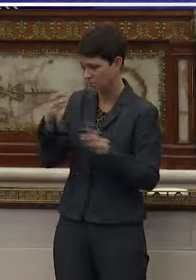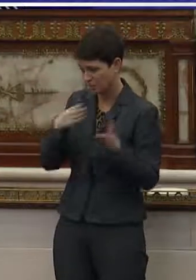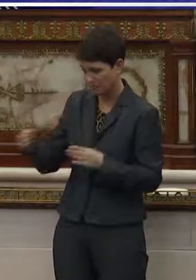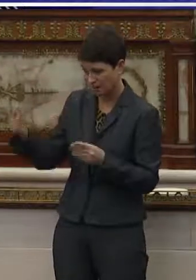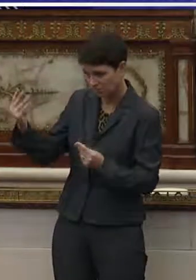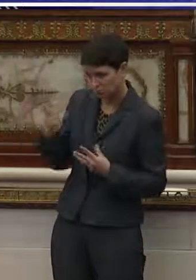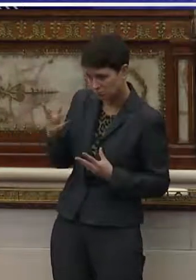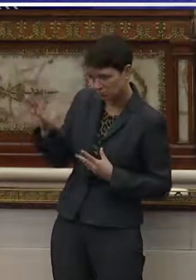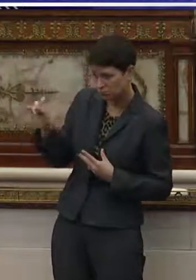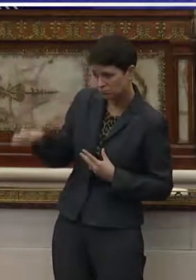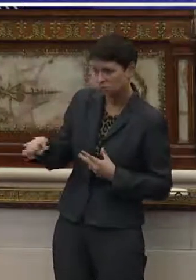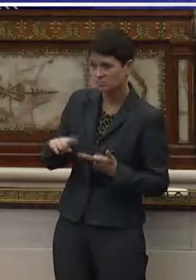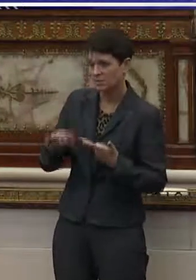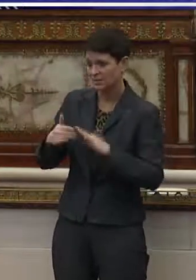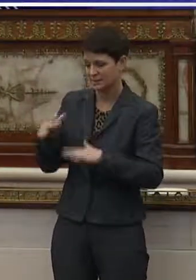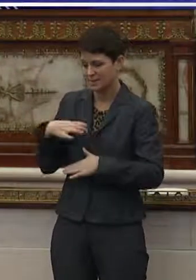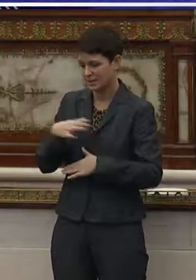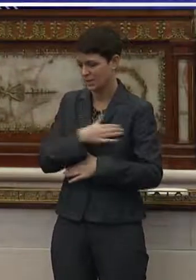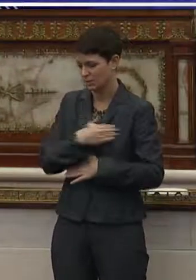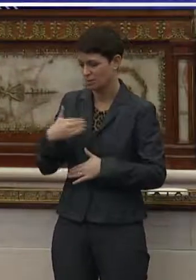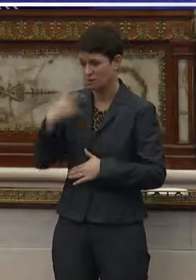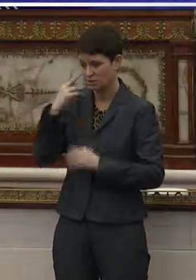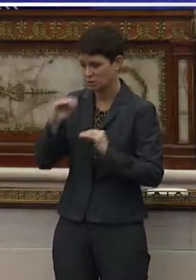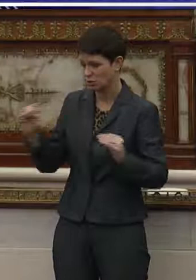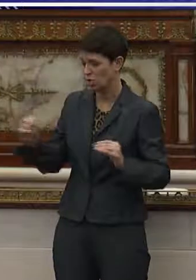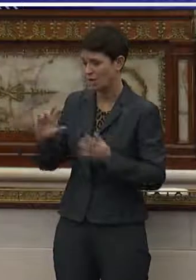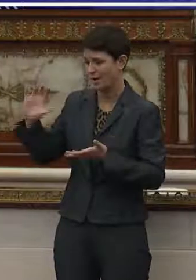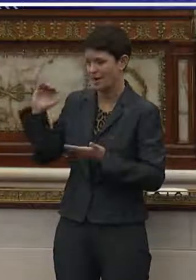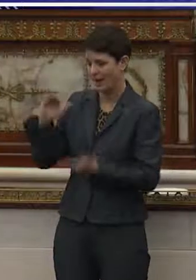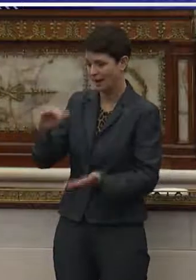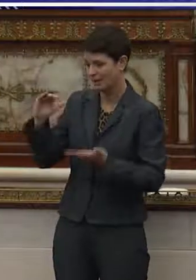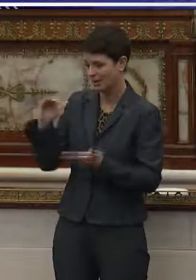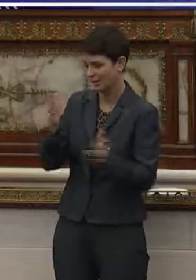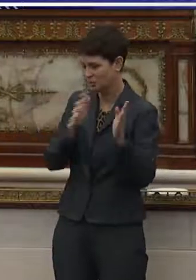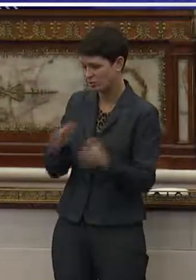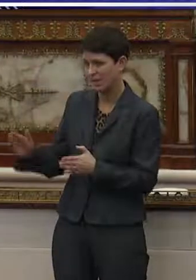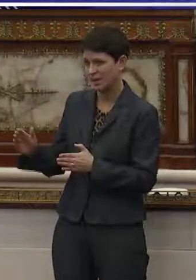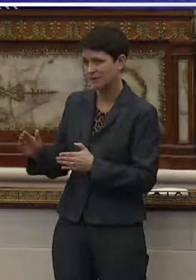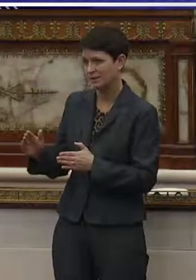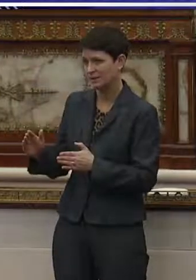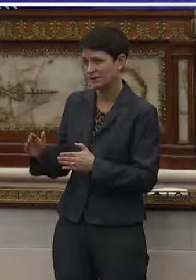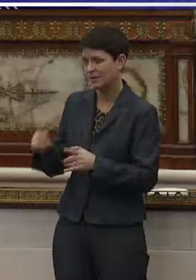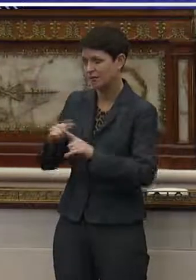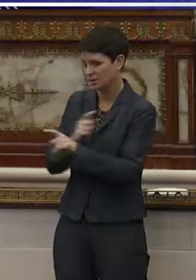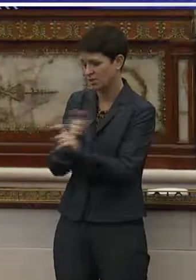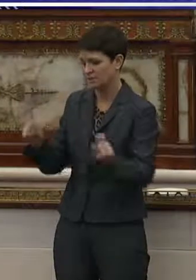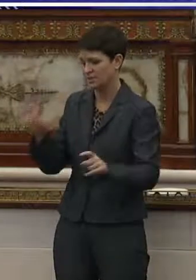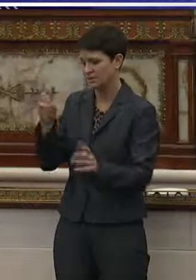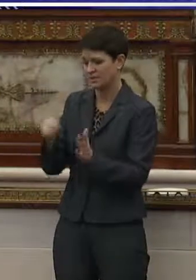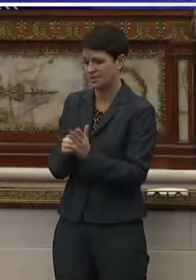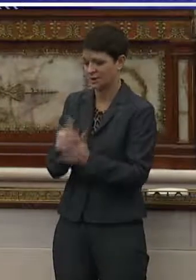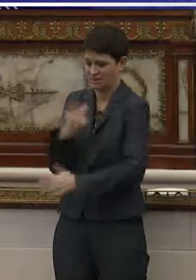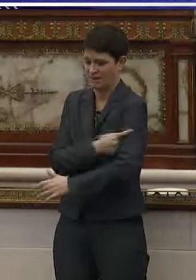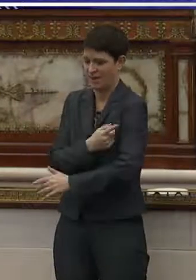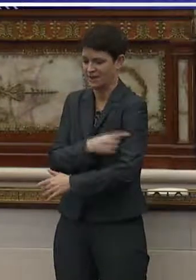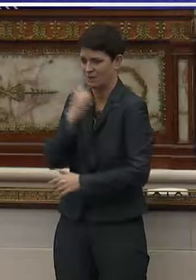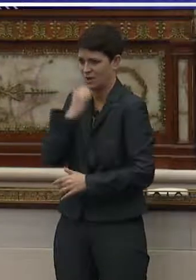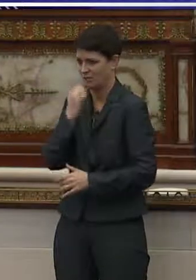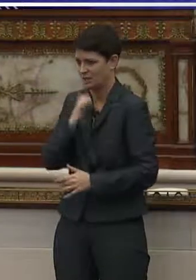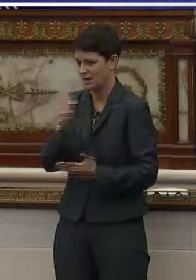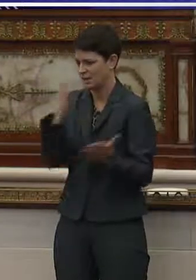plan? City council members have seen no allocation plan at a site designated to distribute 6,000 vaccinations per